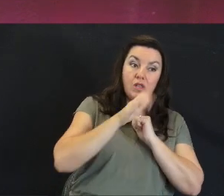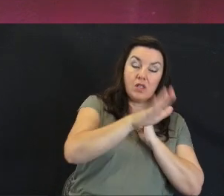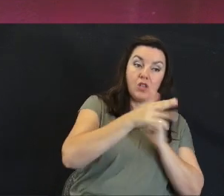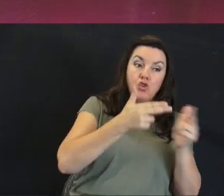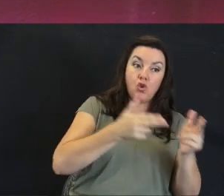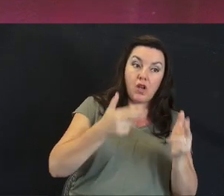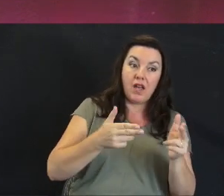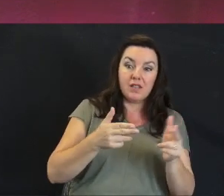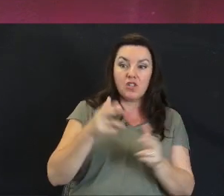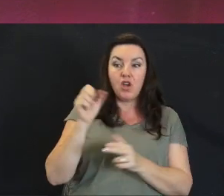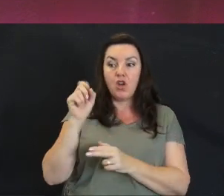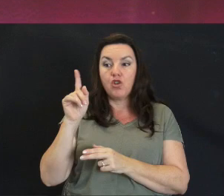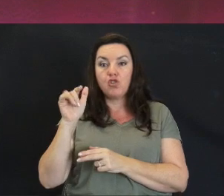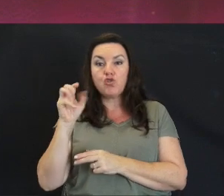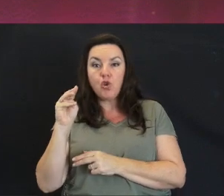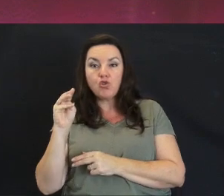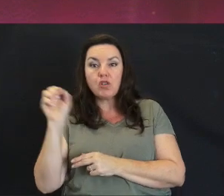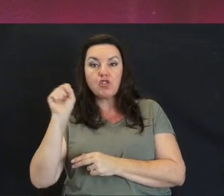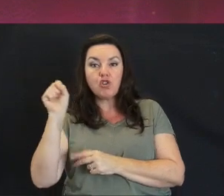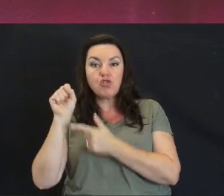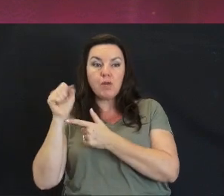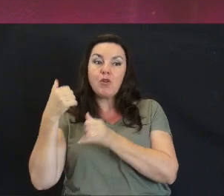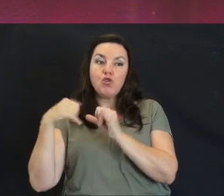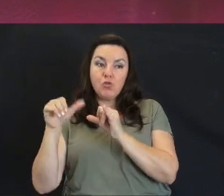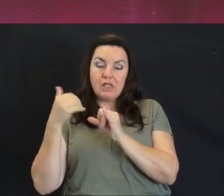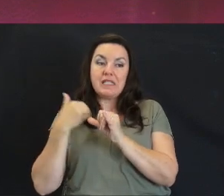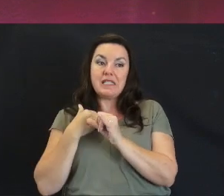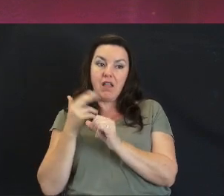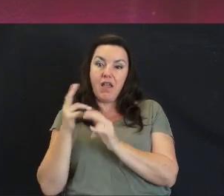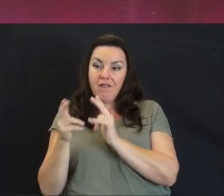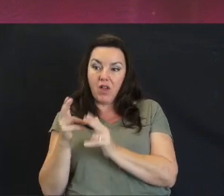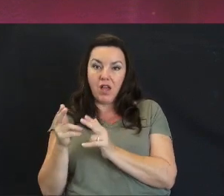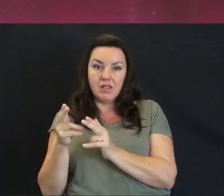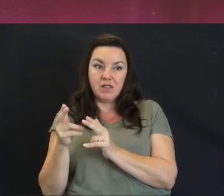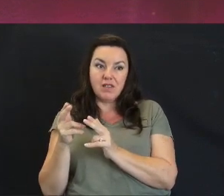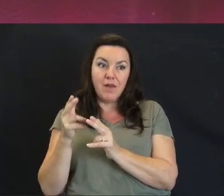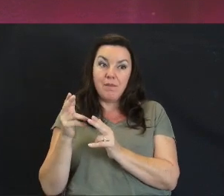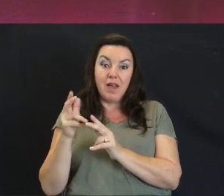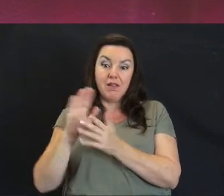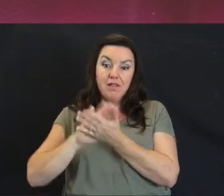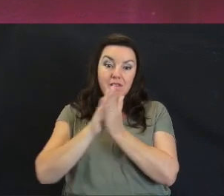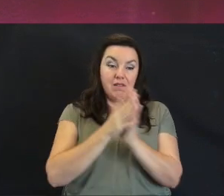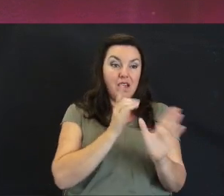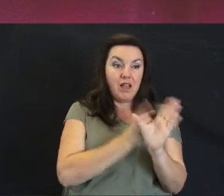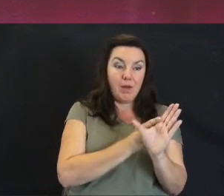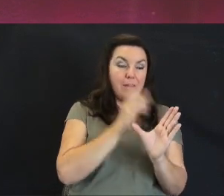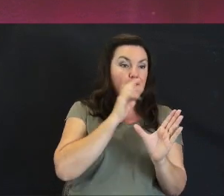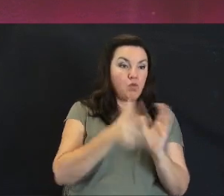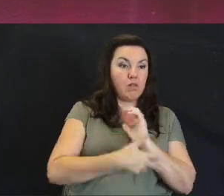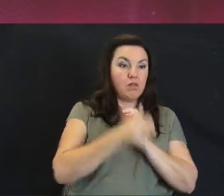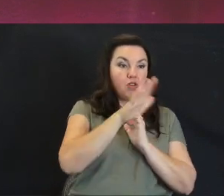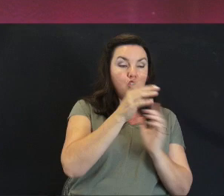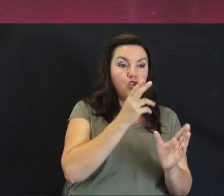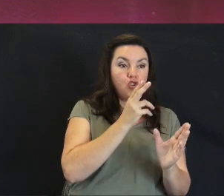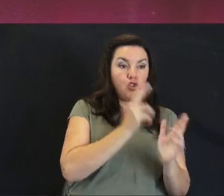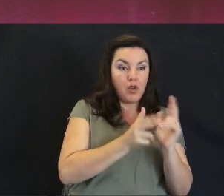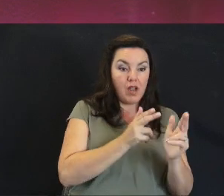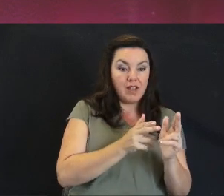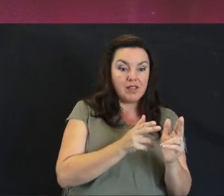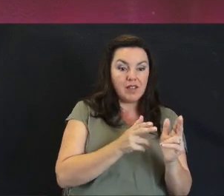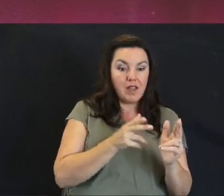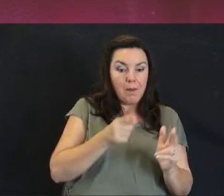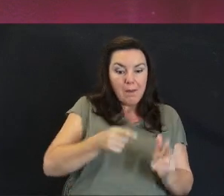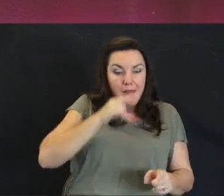Socialism You'll still have guns Then the communists Will take it But they're advocating For this What they're willing to do Is give up the right To govern